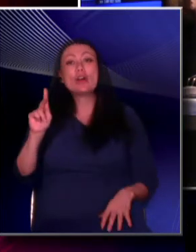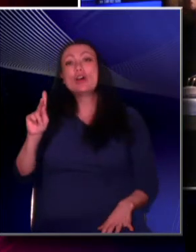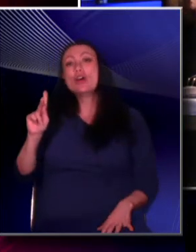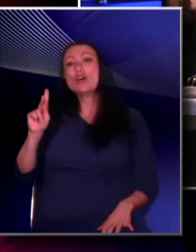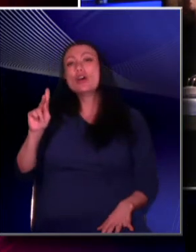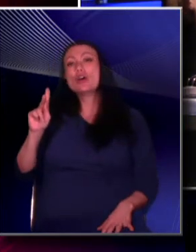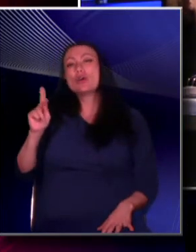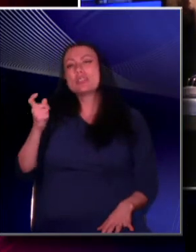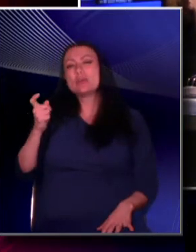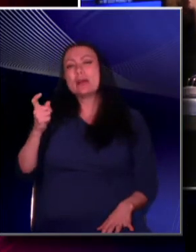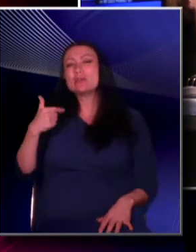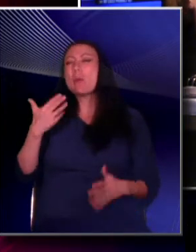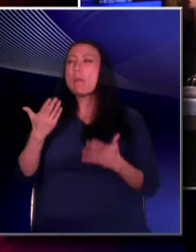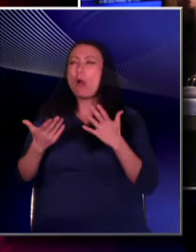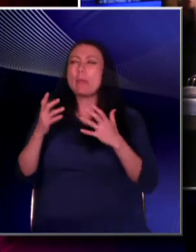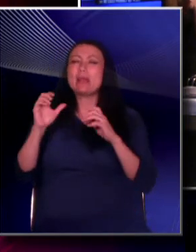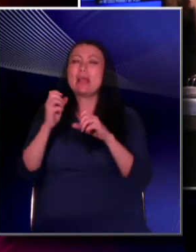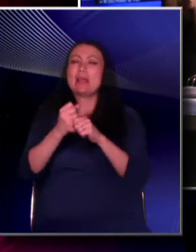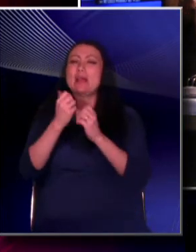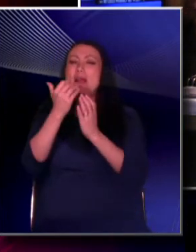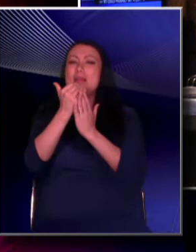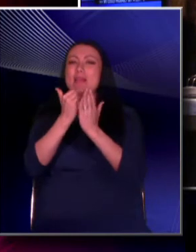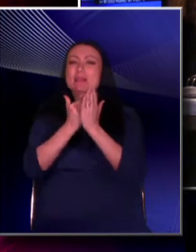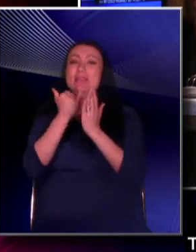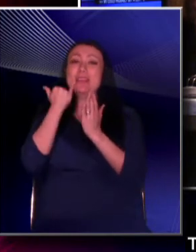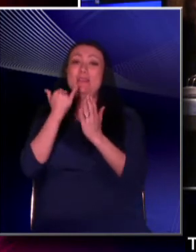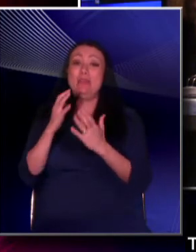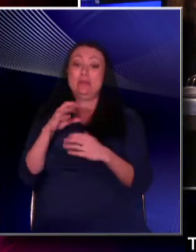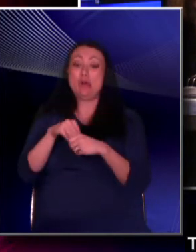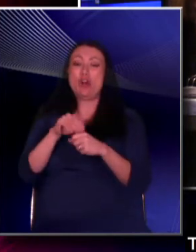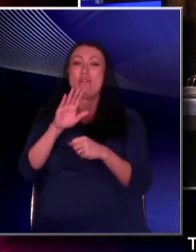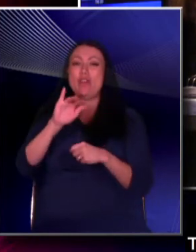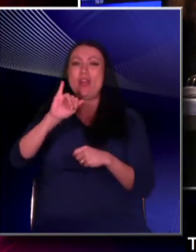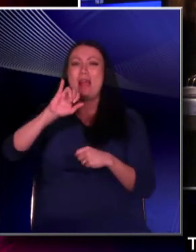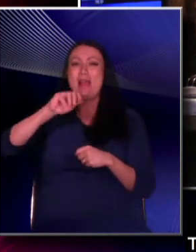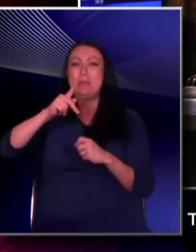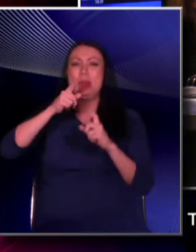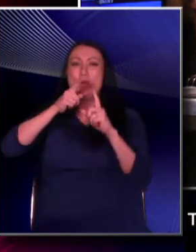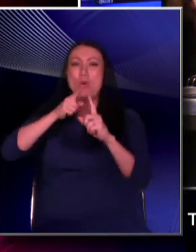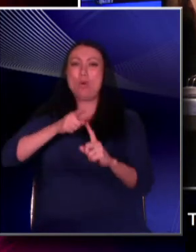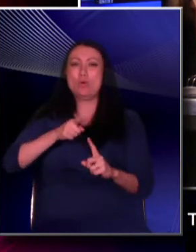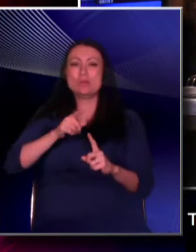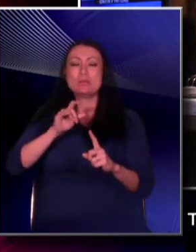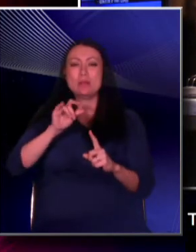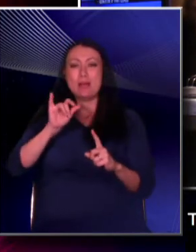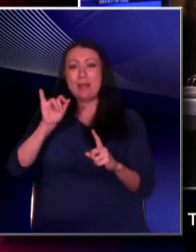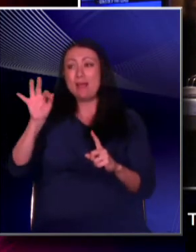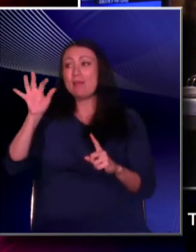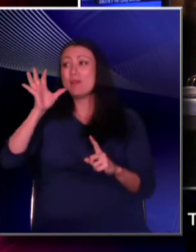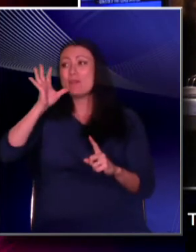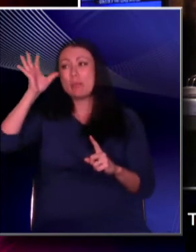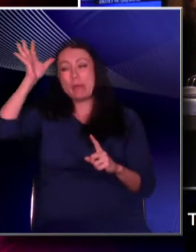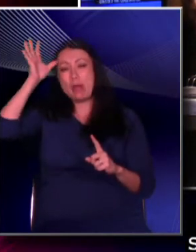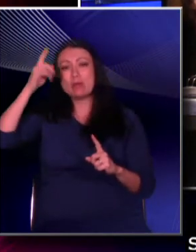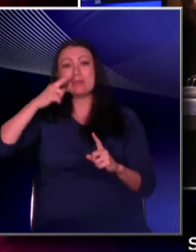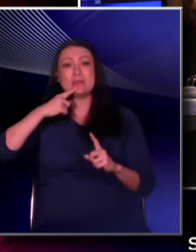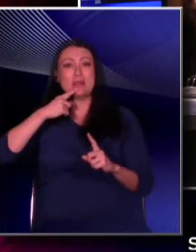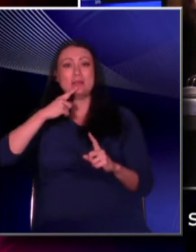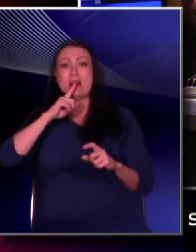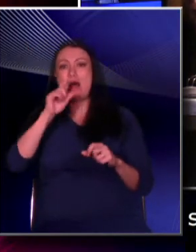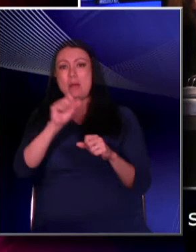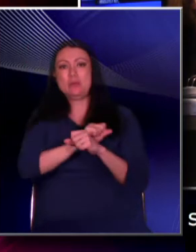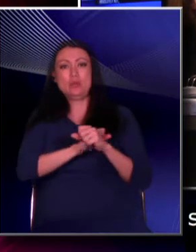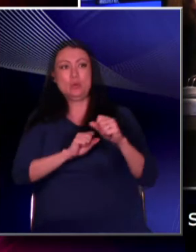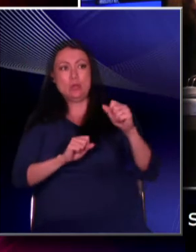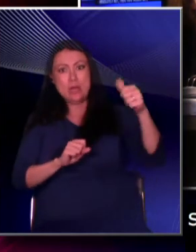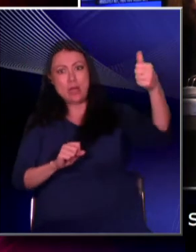get a list. If it is part of the IEP goals or if that comes into play and the parent says absolutely not, then that would be a name that we